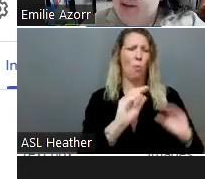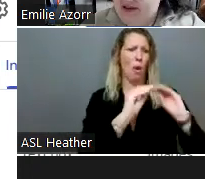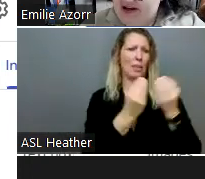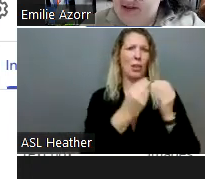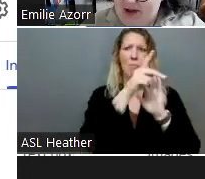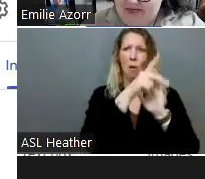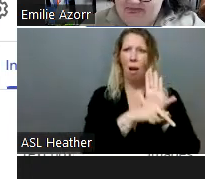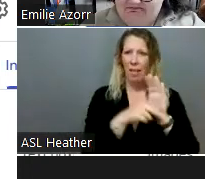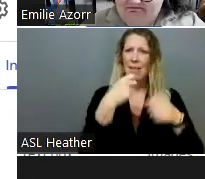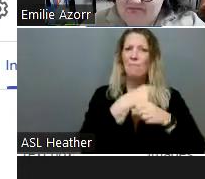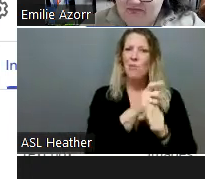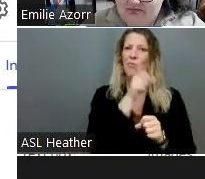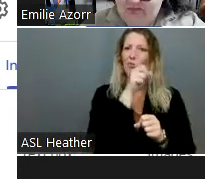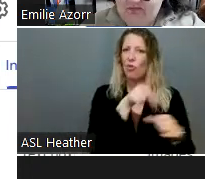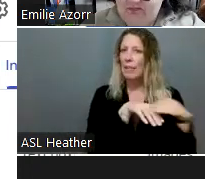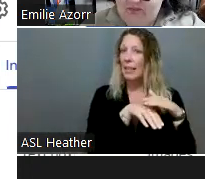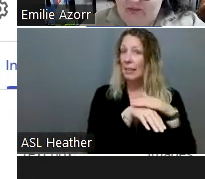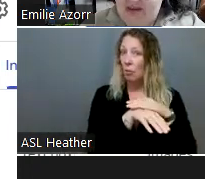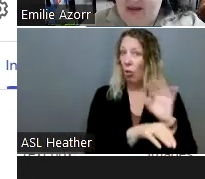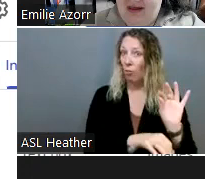for accessibility as well.